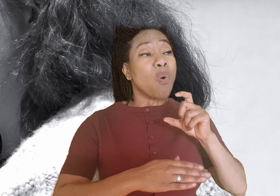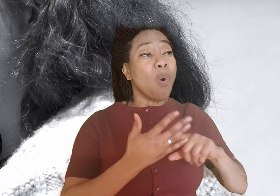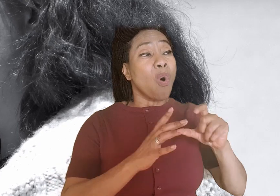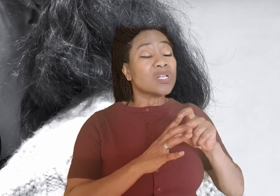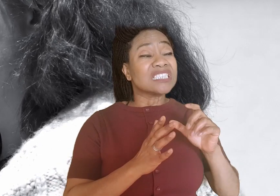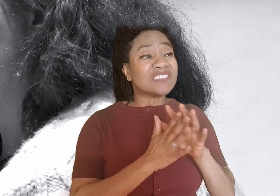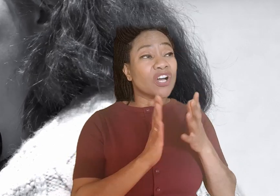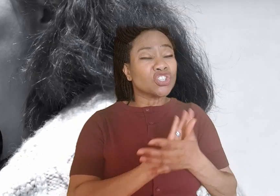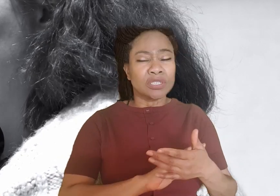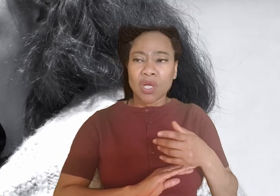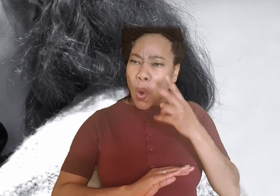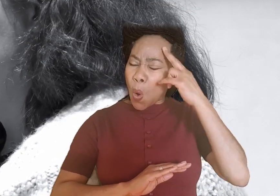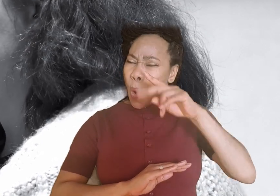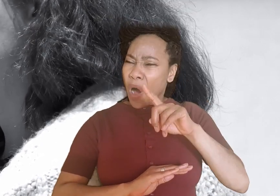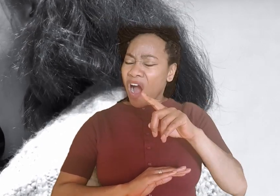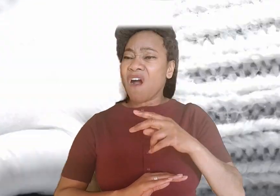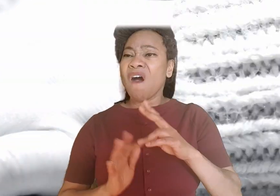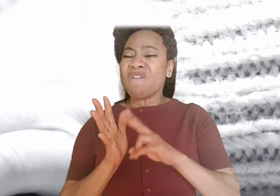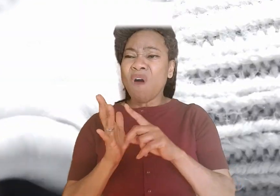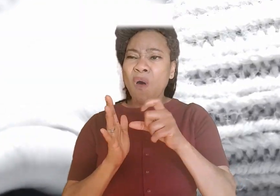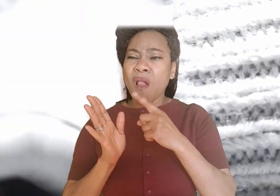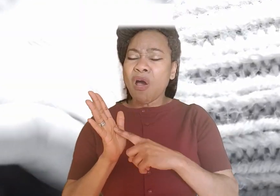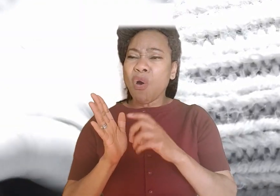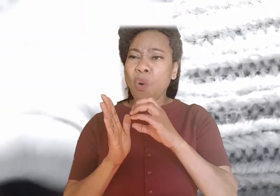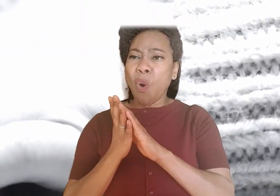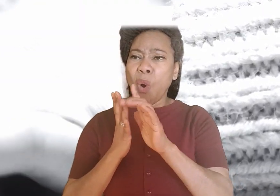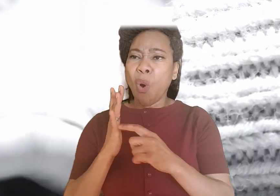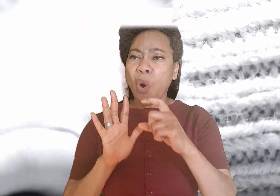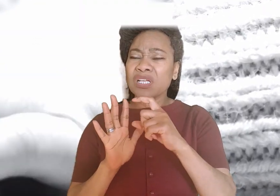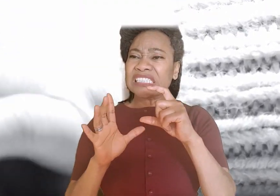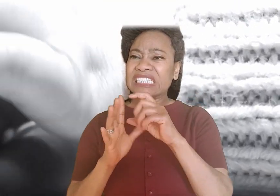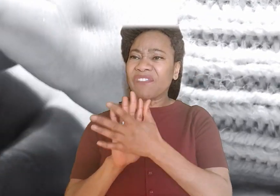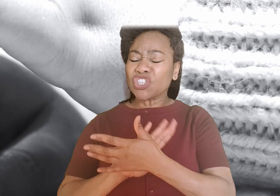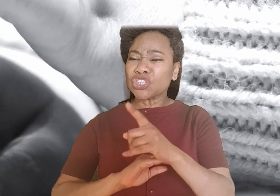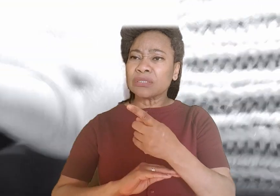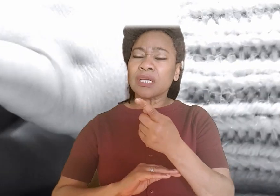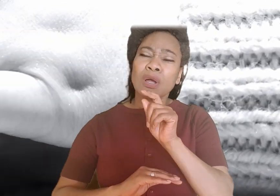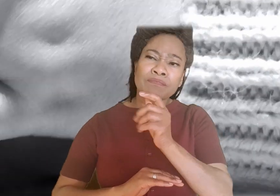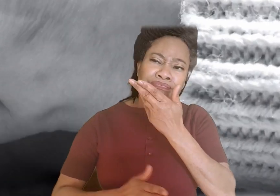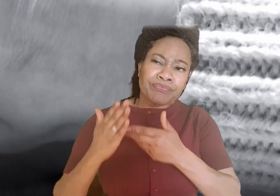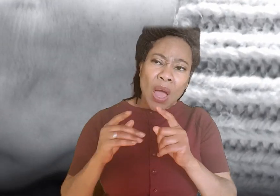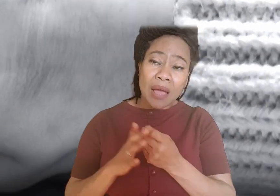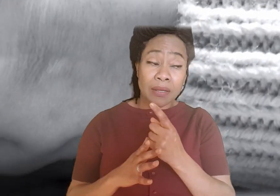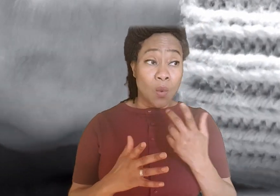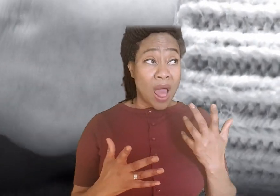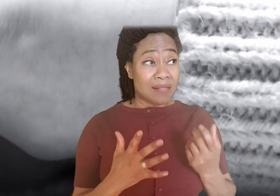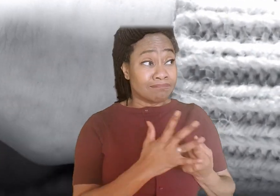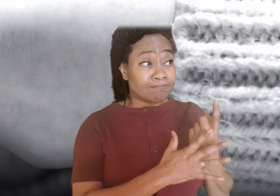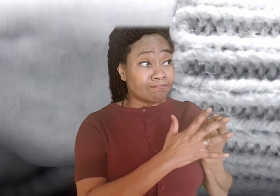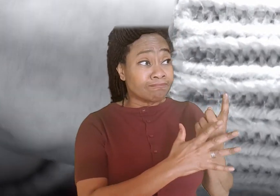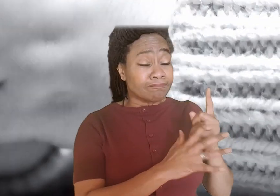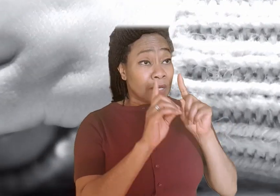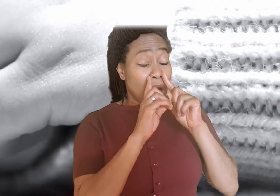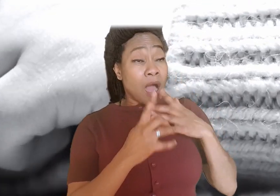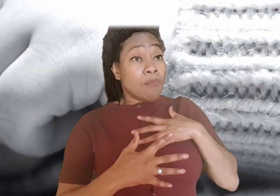it? Vocal cord dysfunction? Tell me in your own words what happens. Well, I have these episodes where I can't